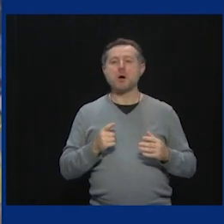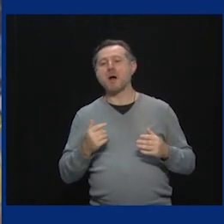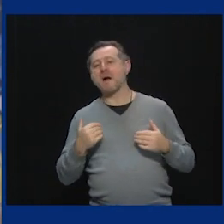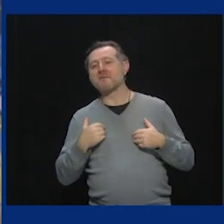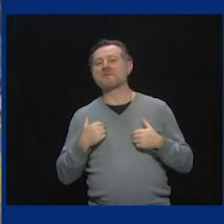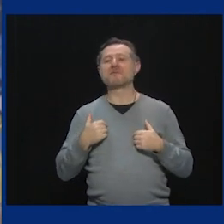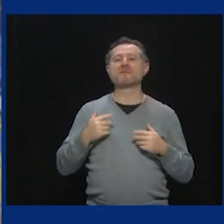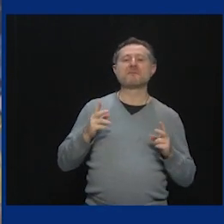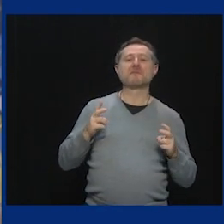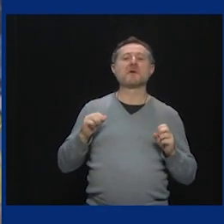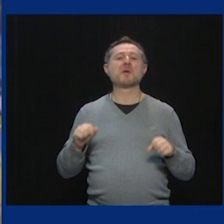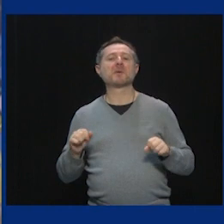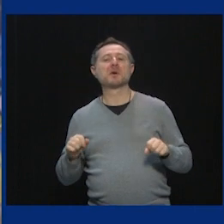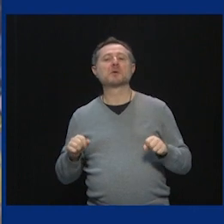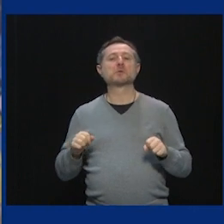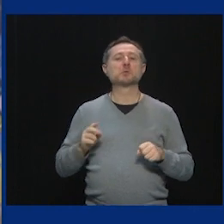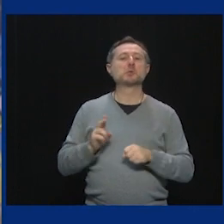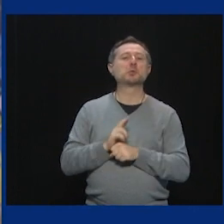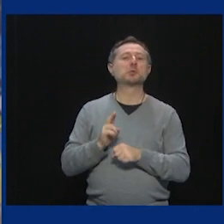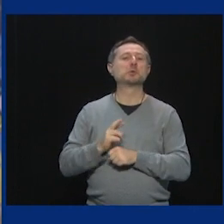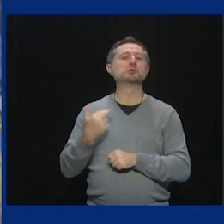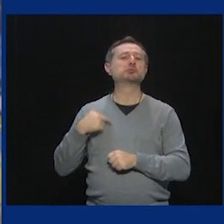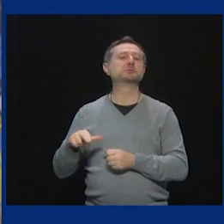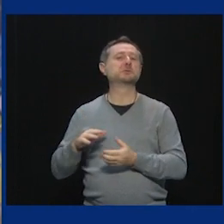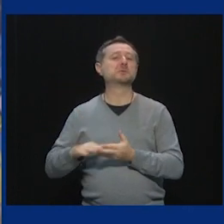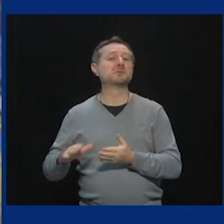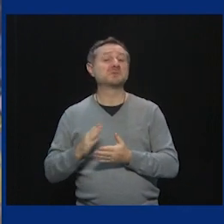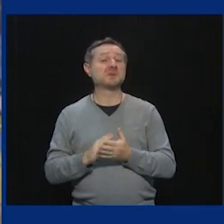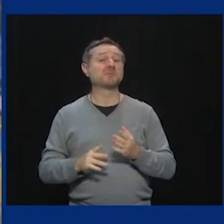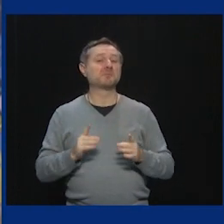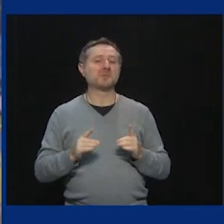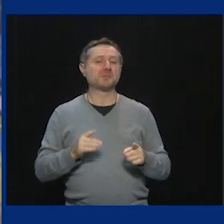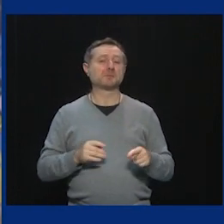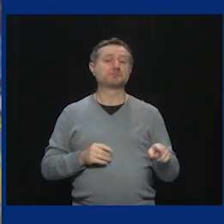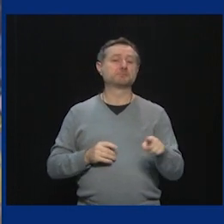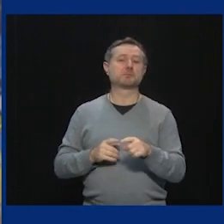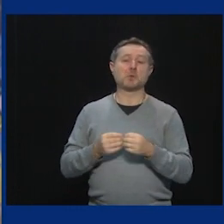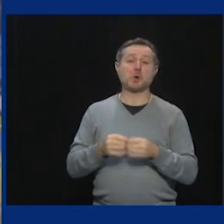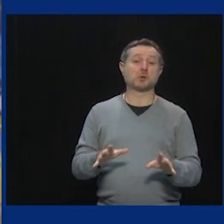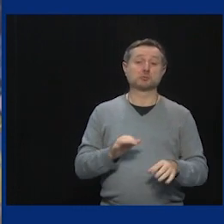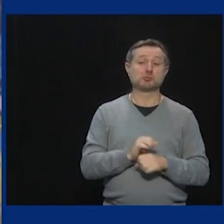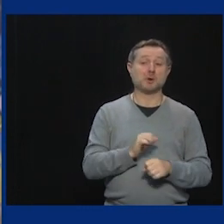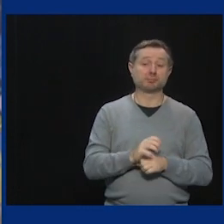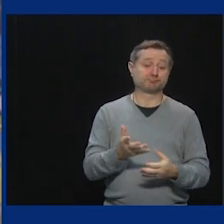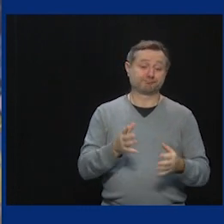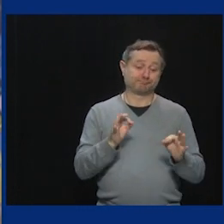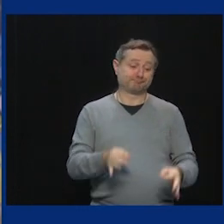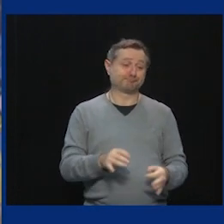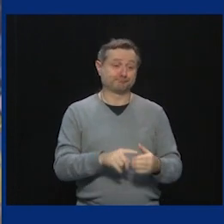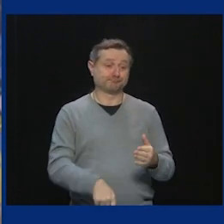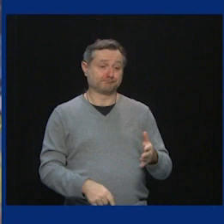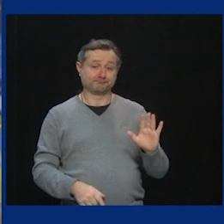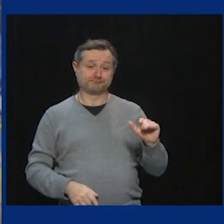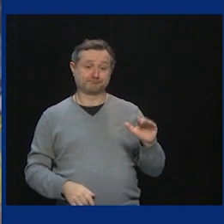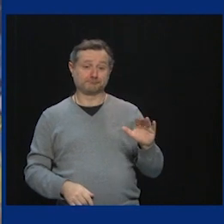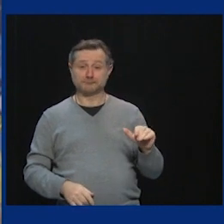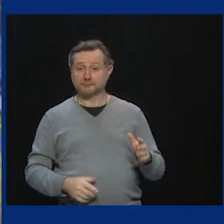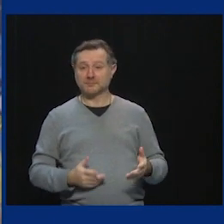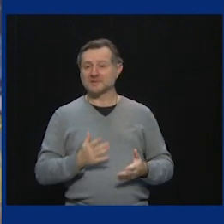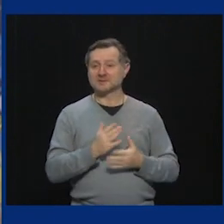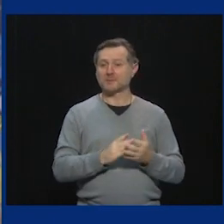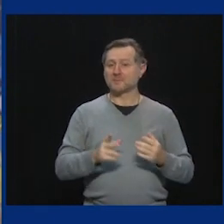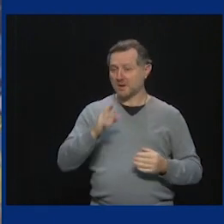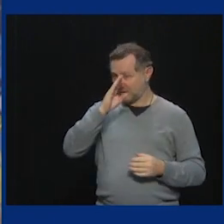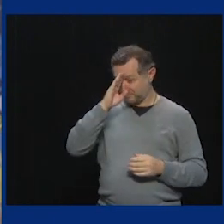have control over. Some people have been furloughed pending the outcome. They have used their own discretion because